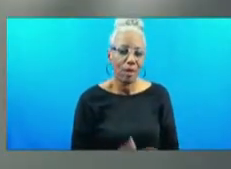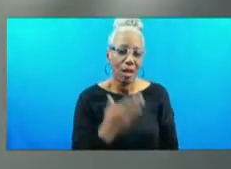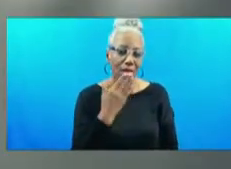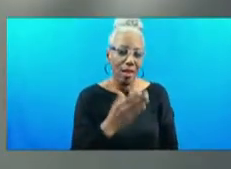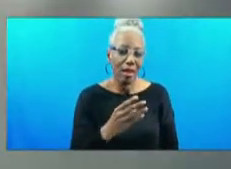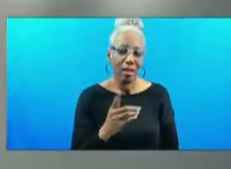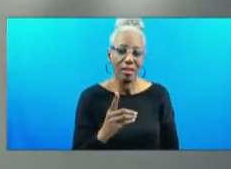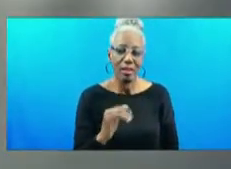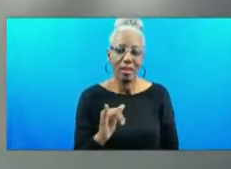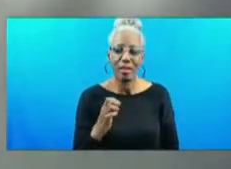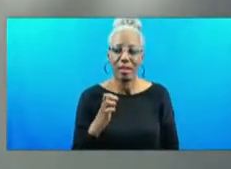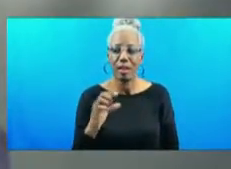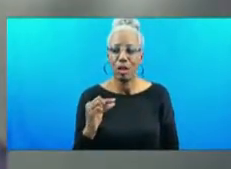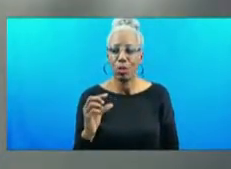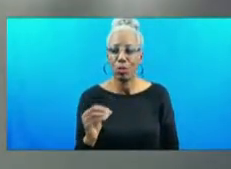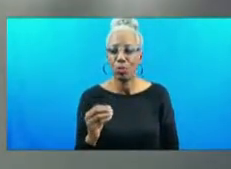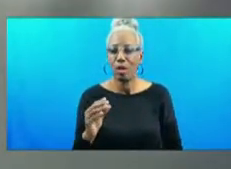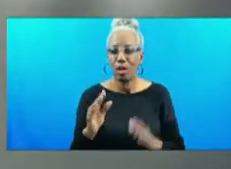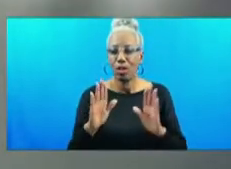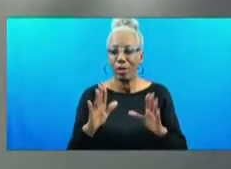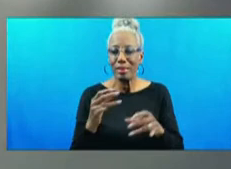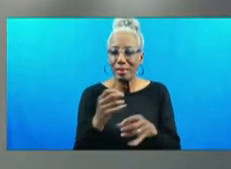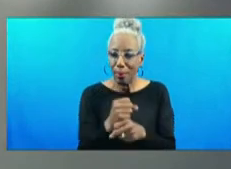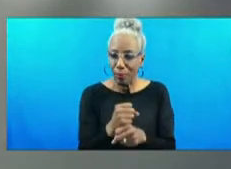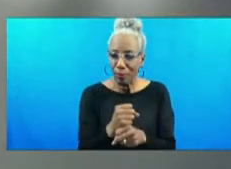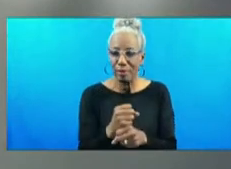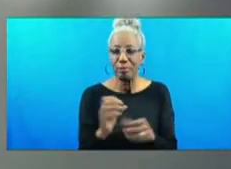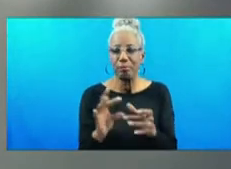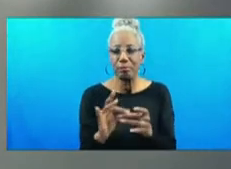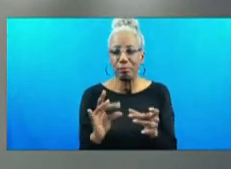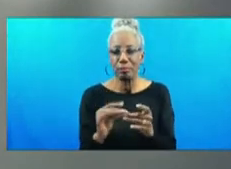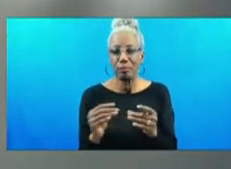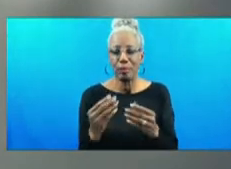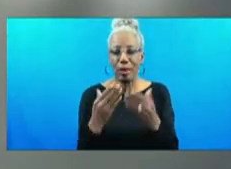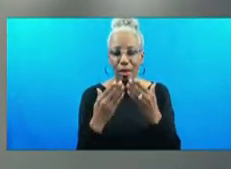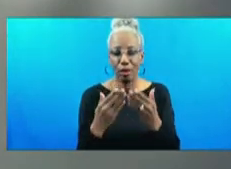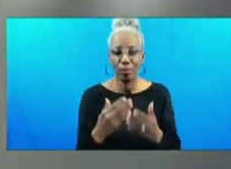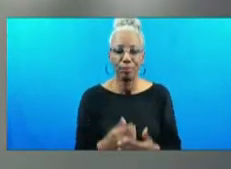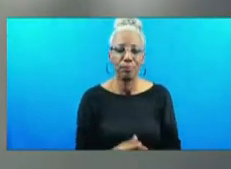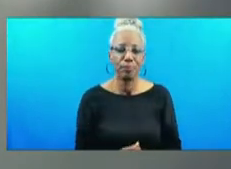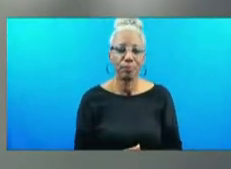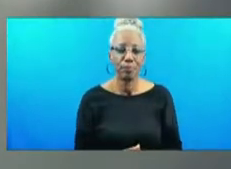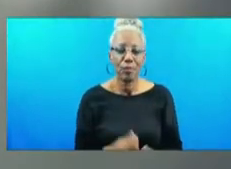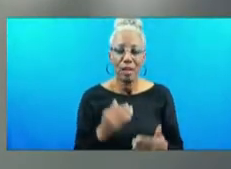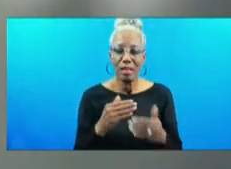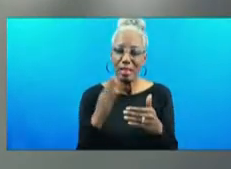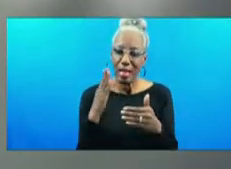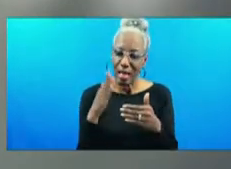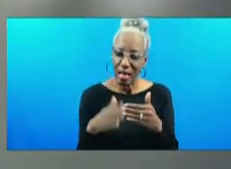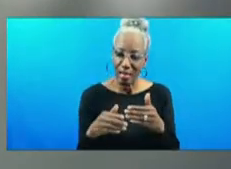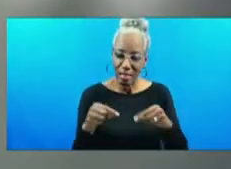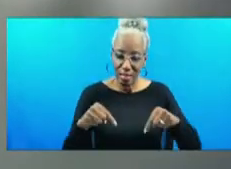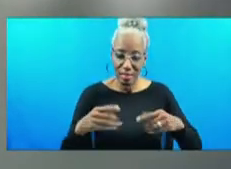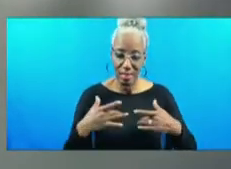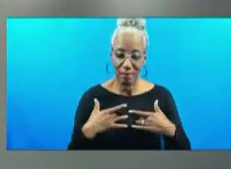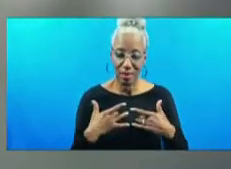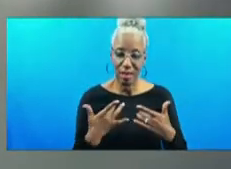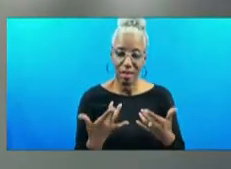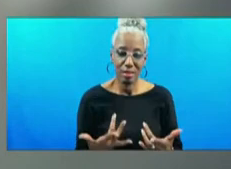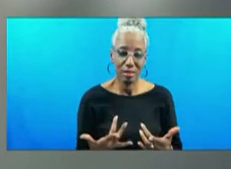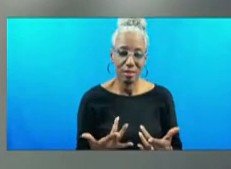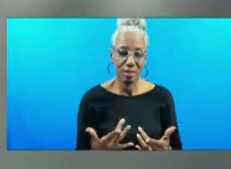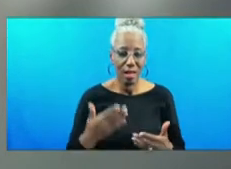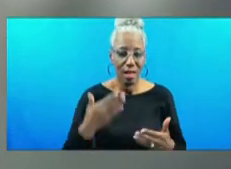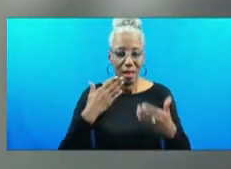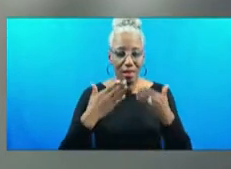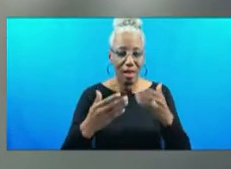summary. And just as we approach the close of the event, I want to thank everyone again for